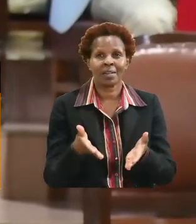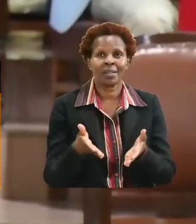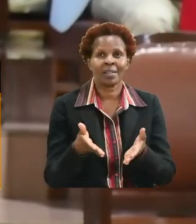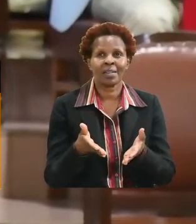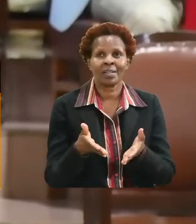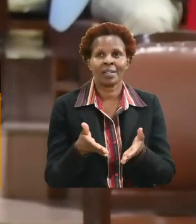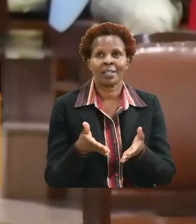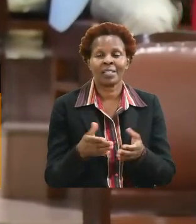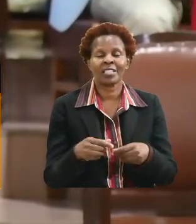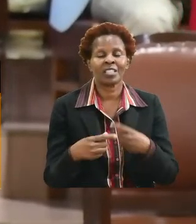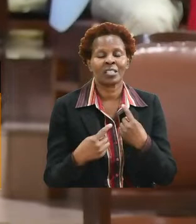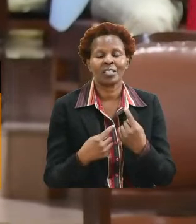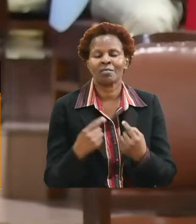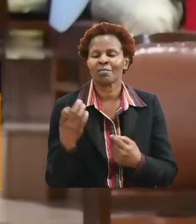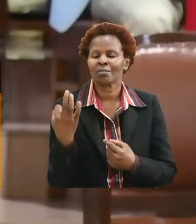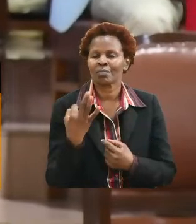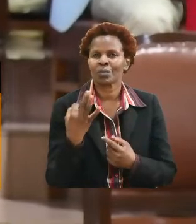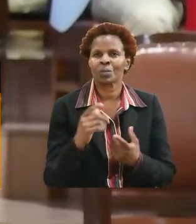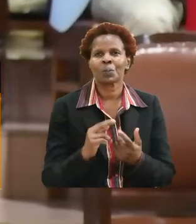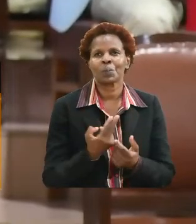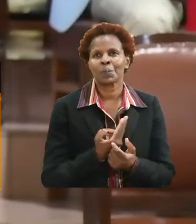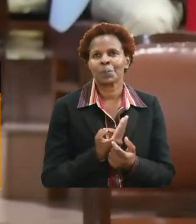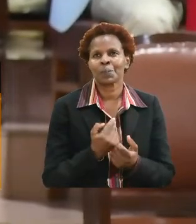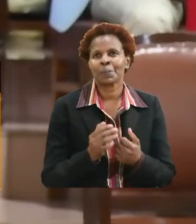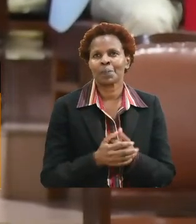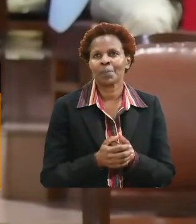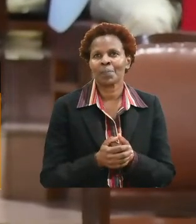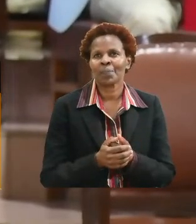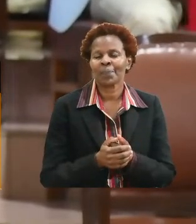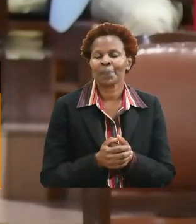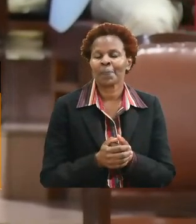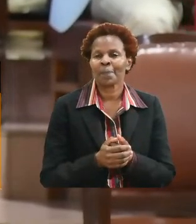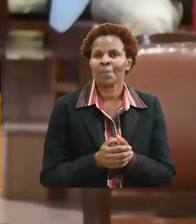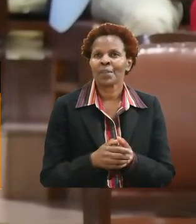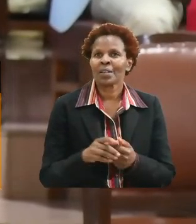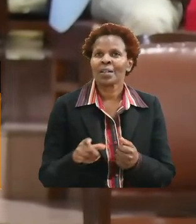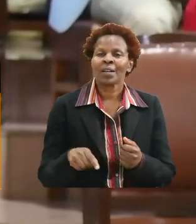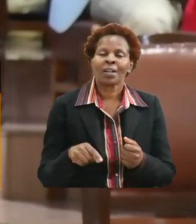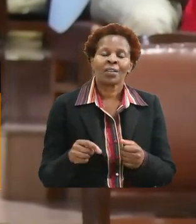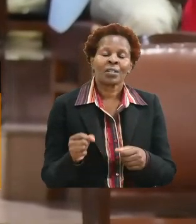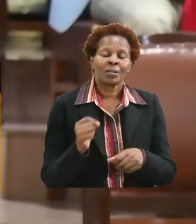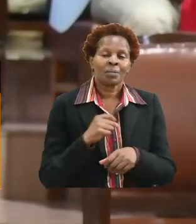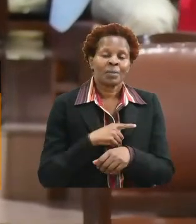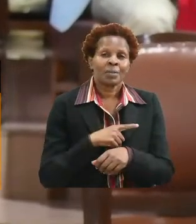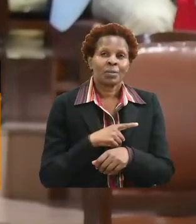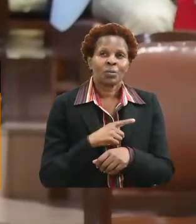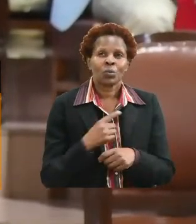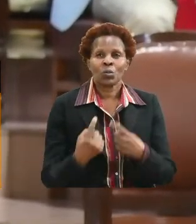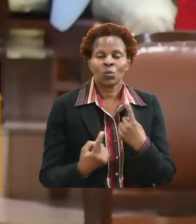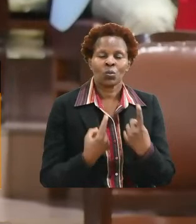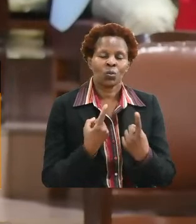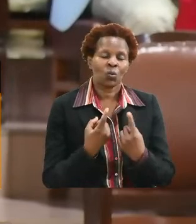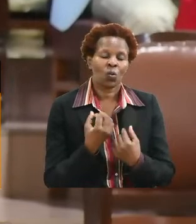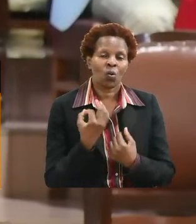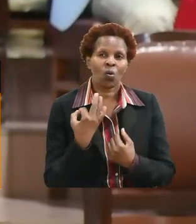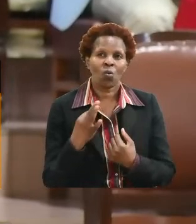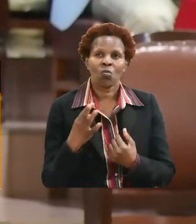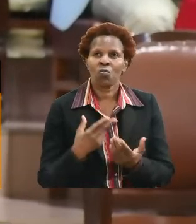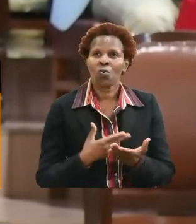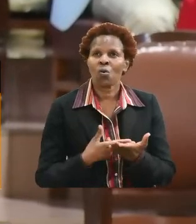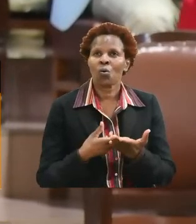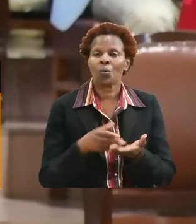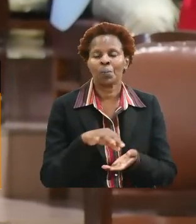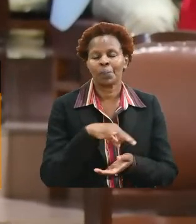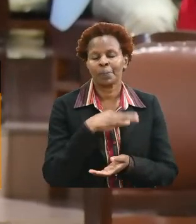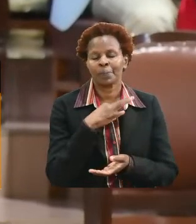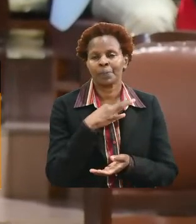bring the word of God to us. This month, we will be talking about the Holy